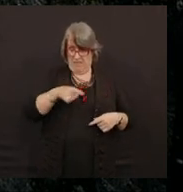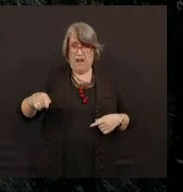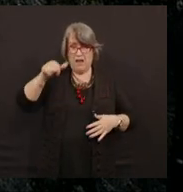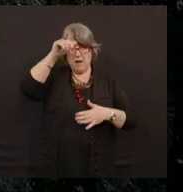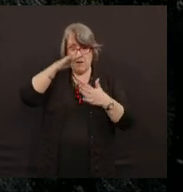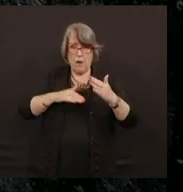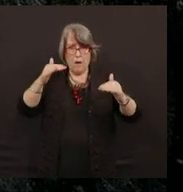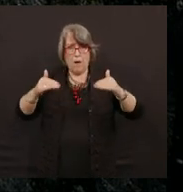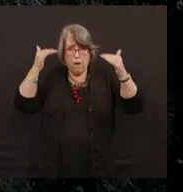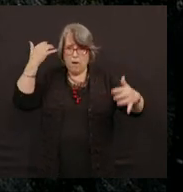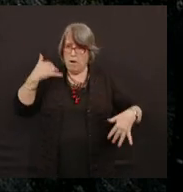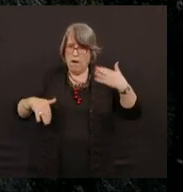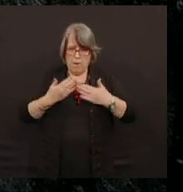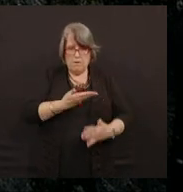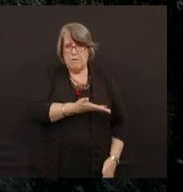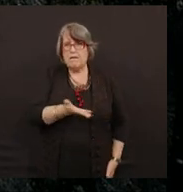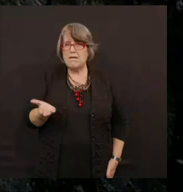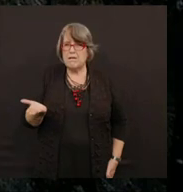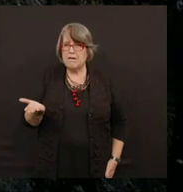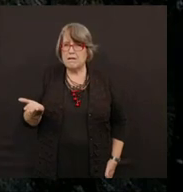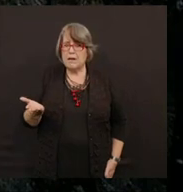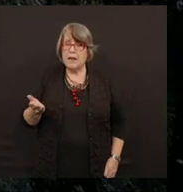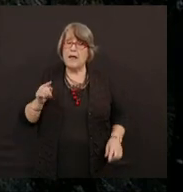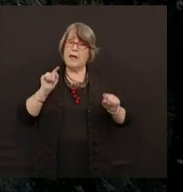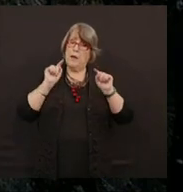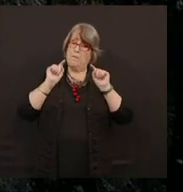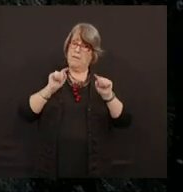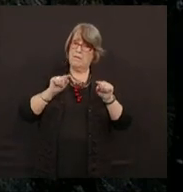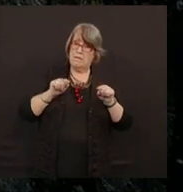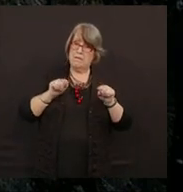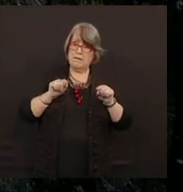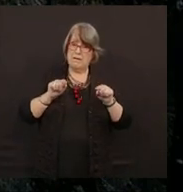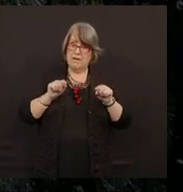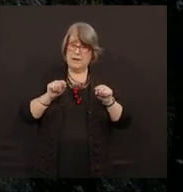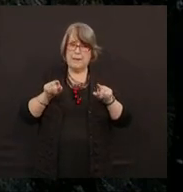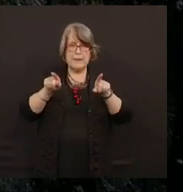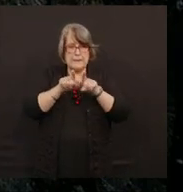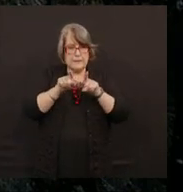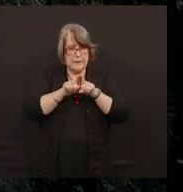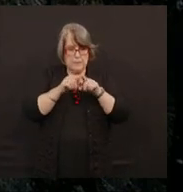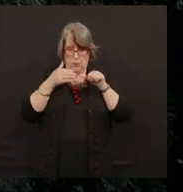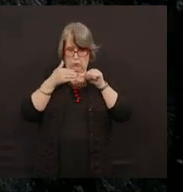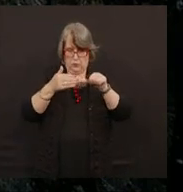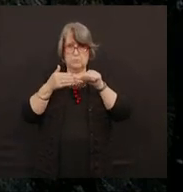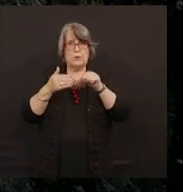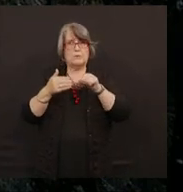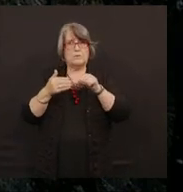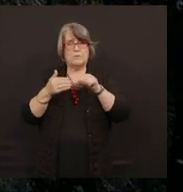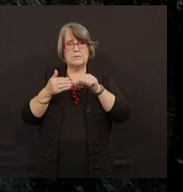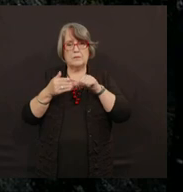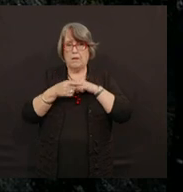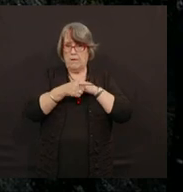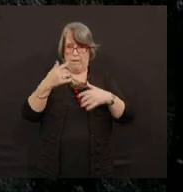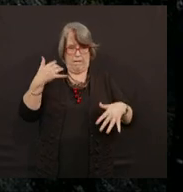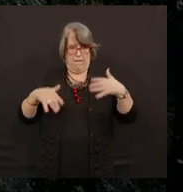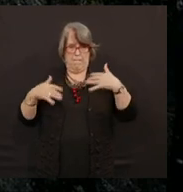high rates of harm, but they've experienced the sorts of responses where their harm